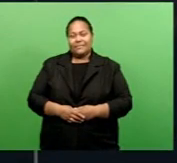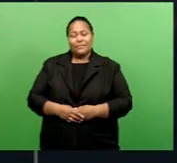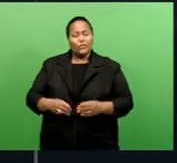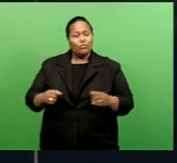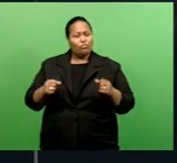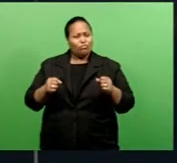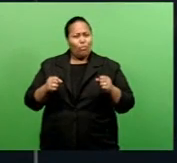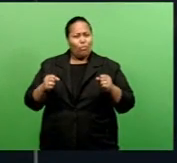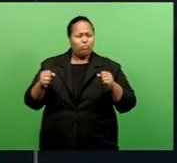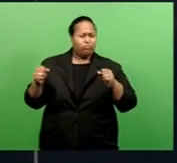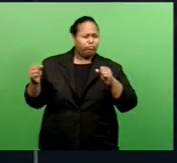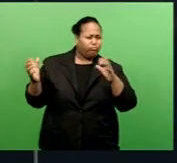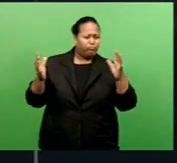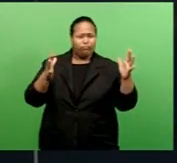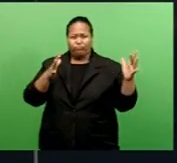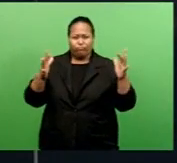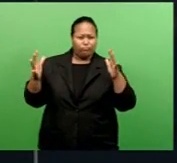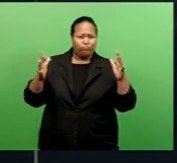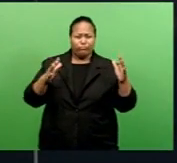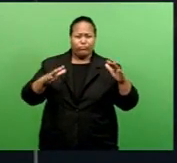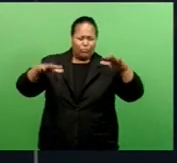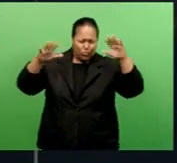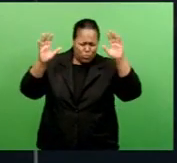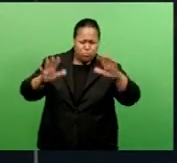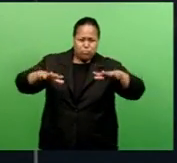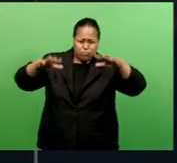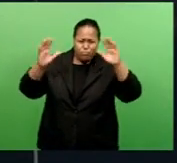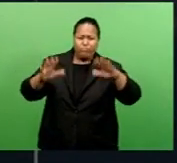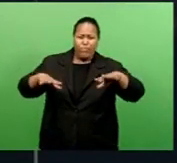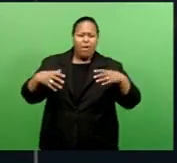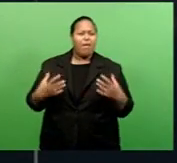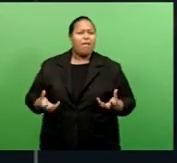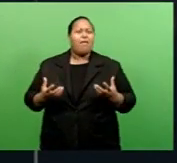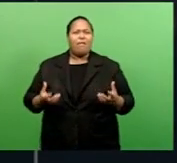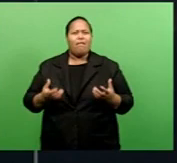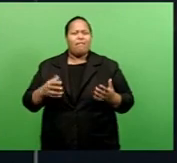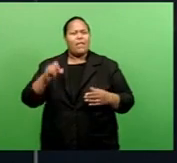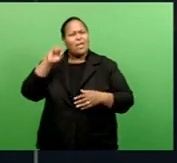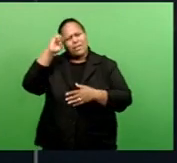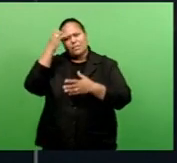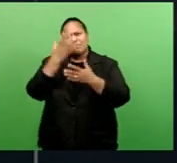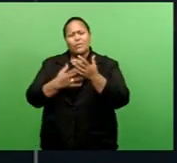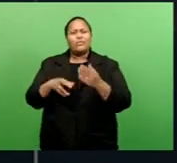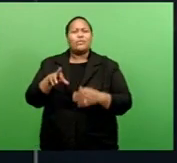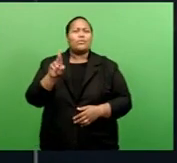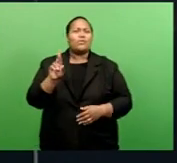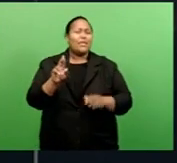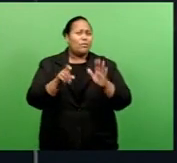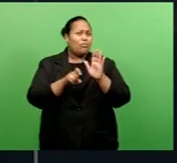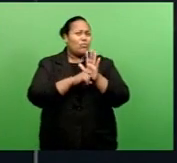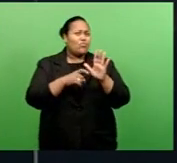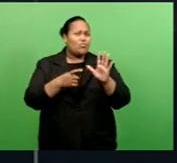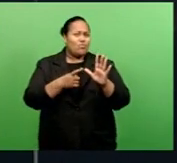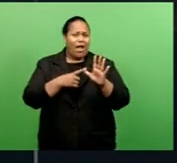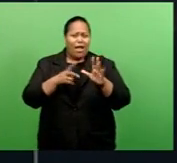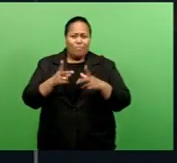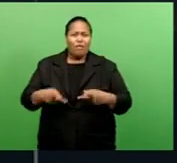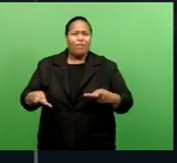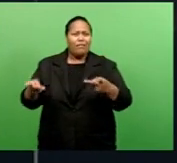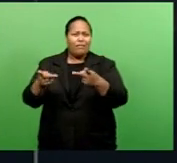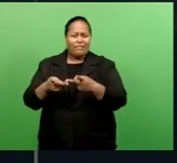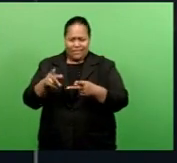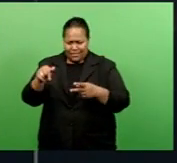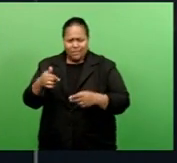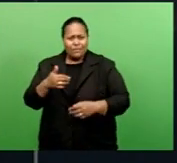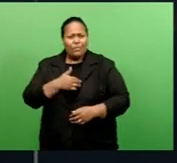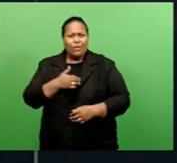Strong winds and heavy rain were experienced by Fijians living in the Ra province early this morning. As TC Ana made